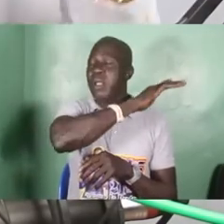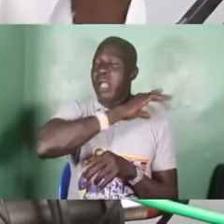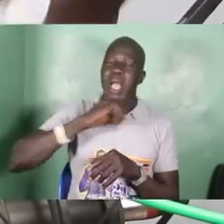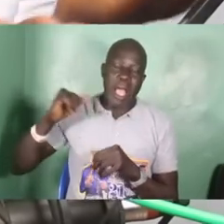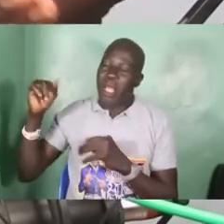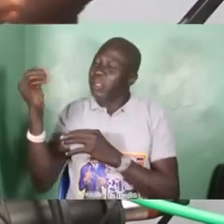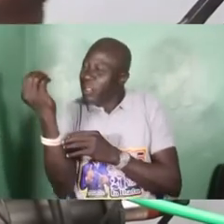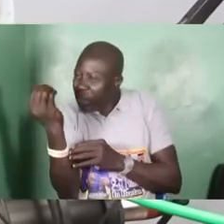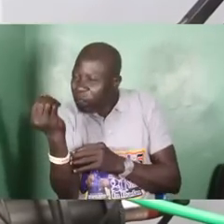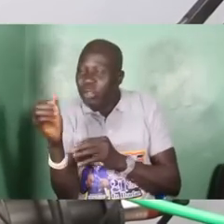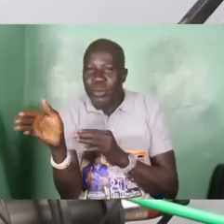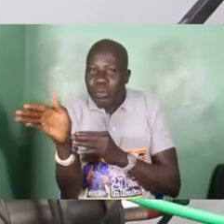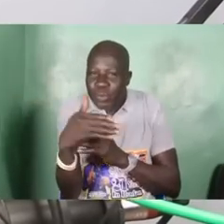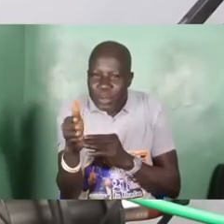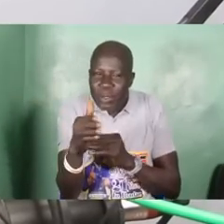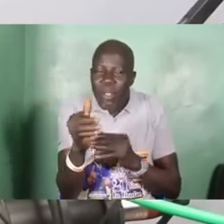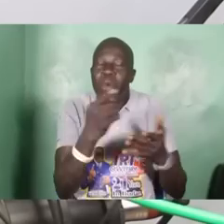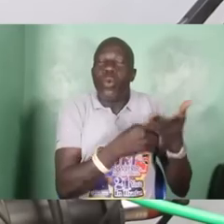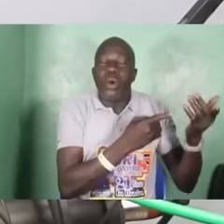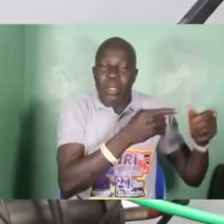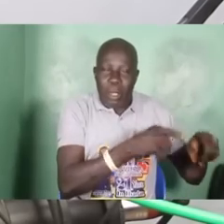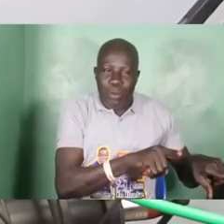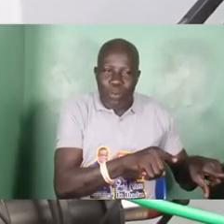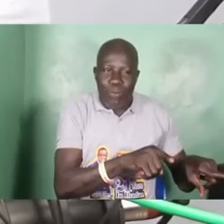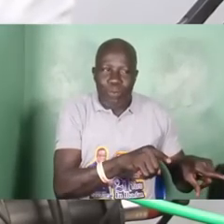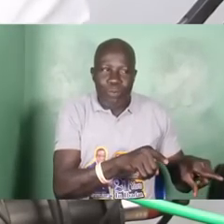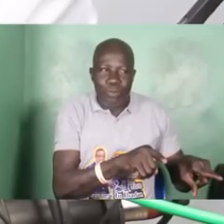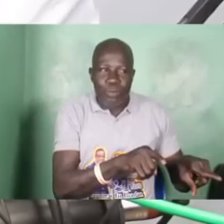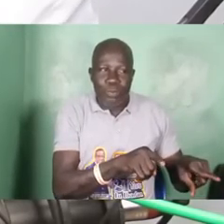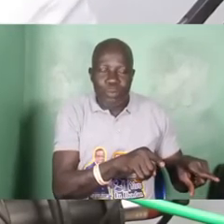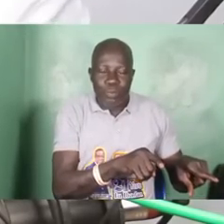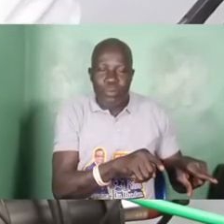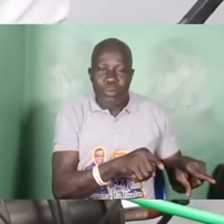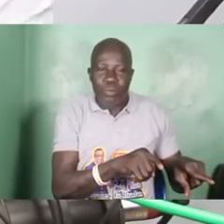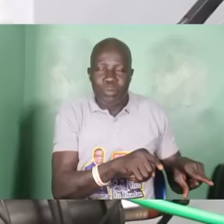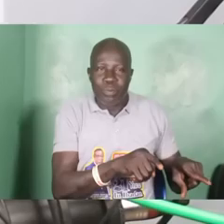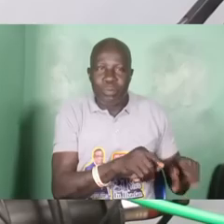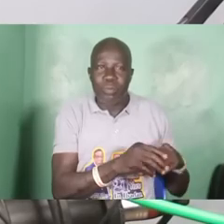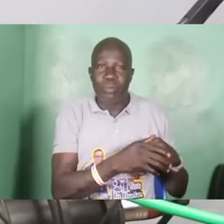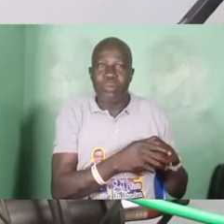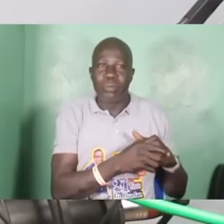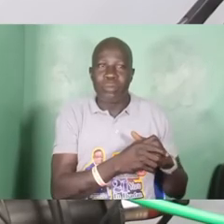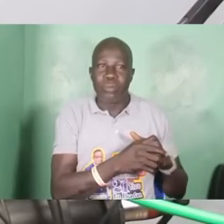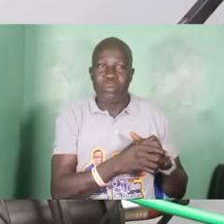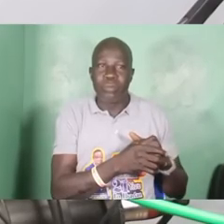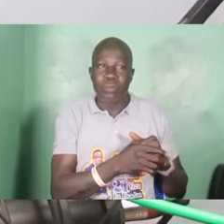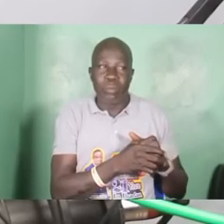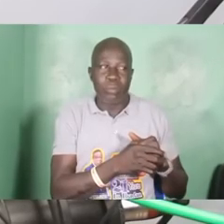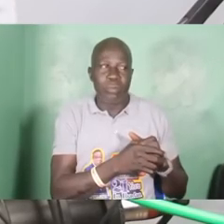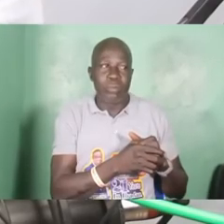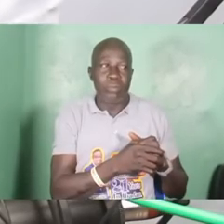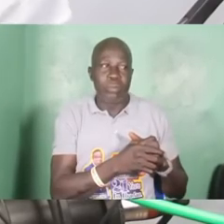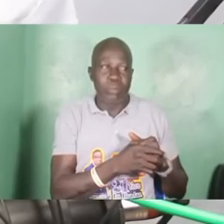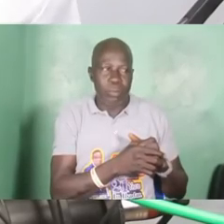kekeke die. Little fish. What happened? O si pa se ki a mi je ni ejoko ni ile o si mi so akara meje ati eja na